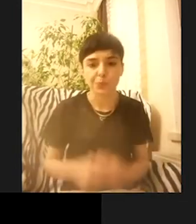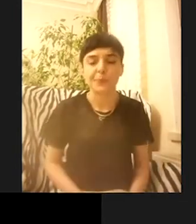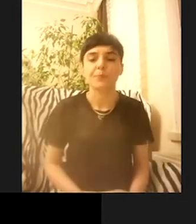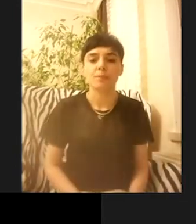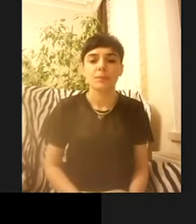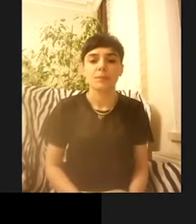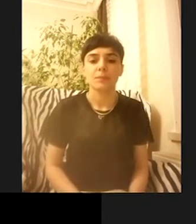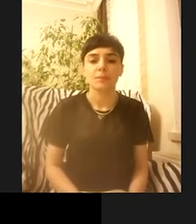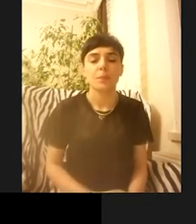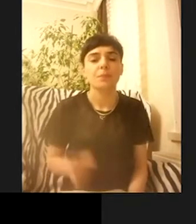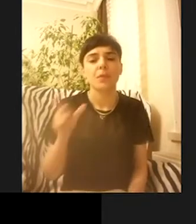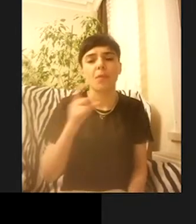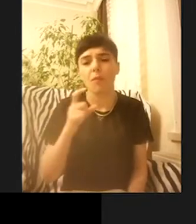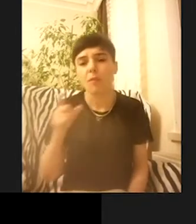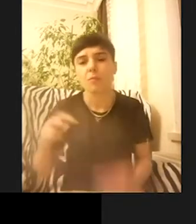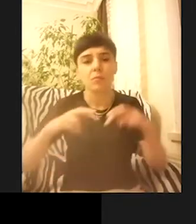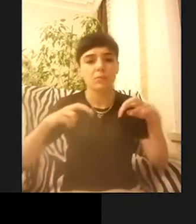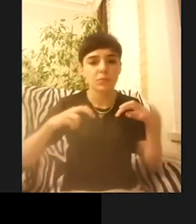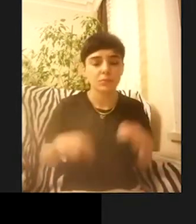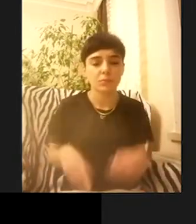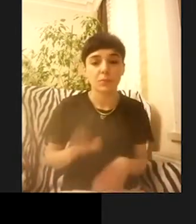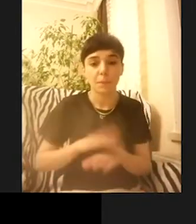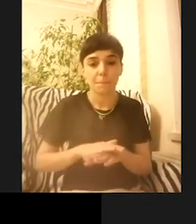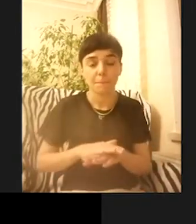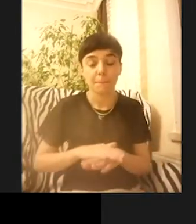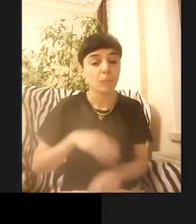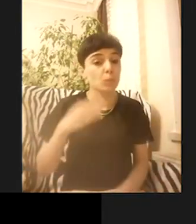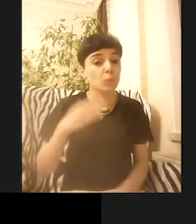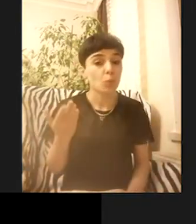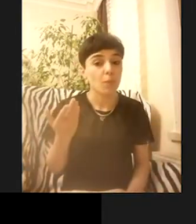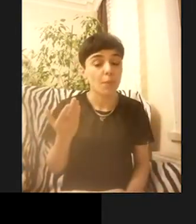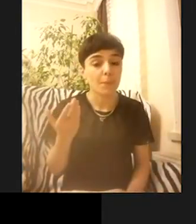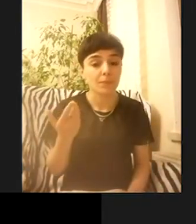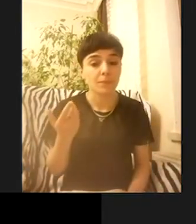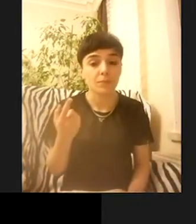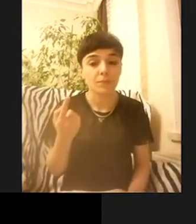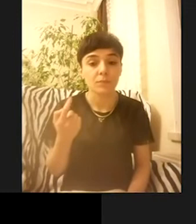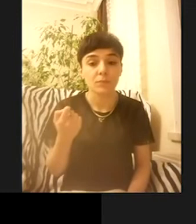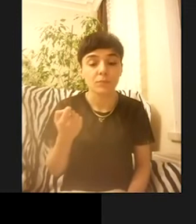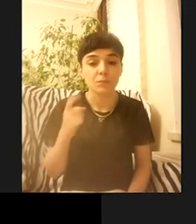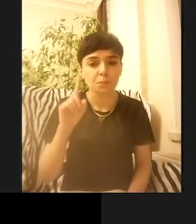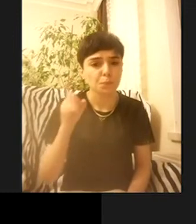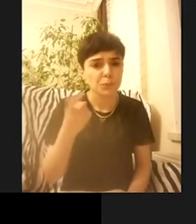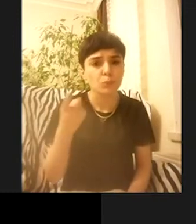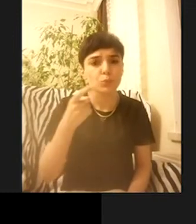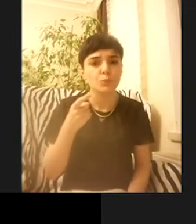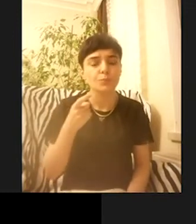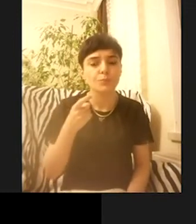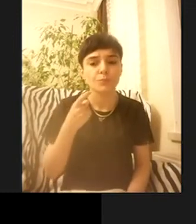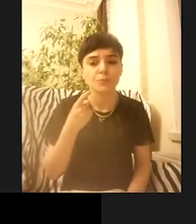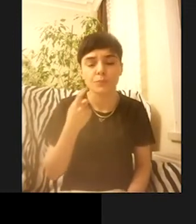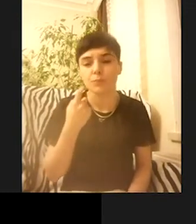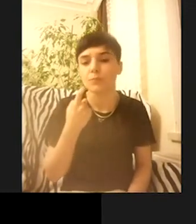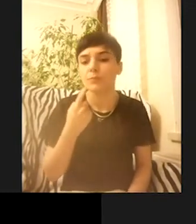actually the way that they conceptualize race or violence is